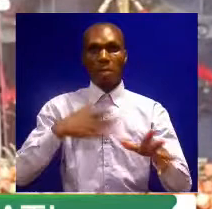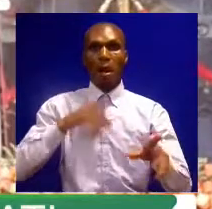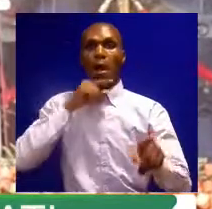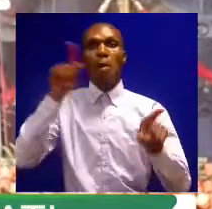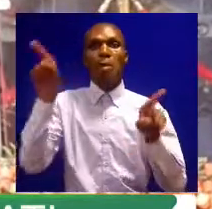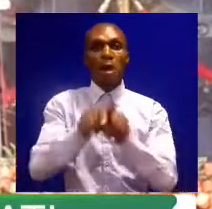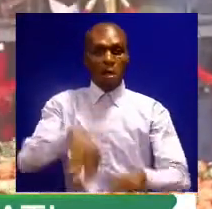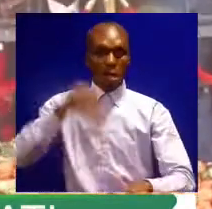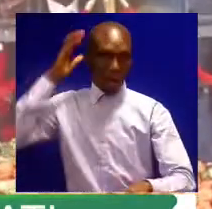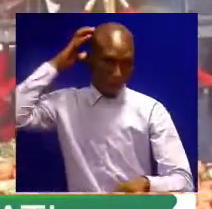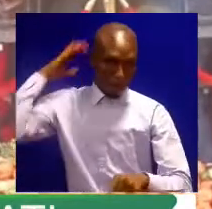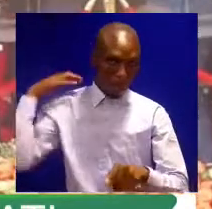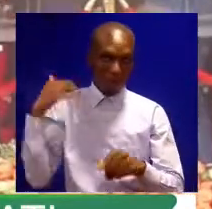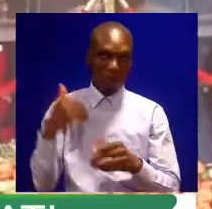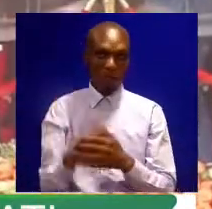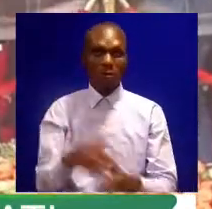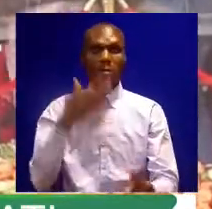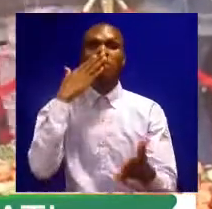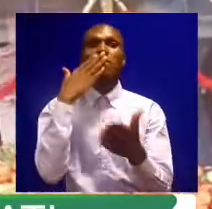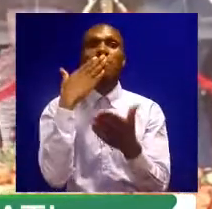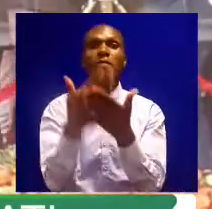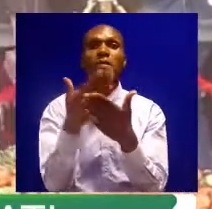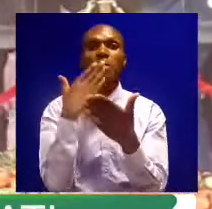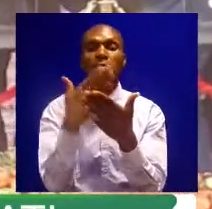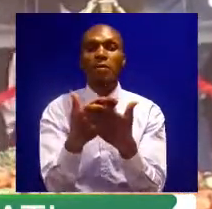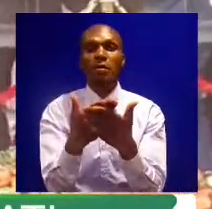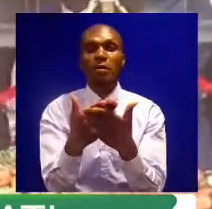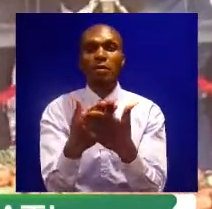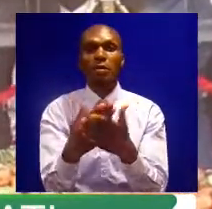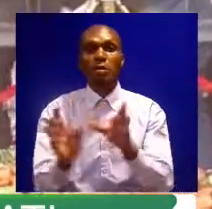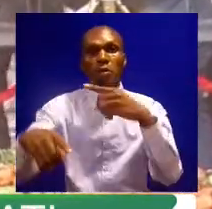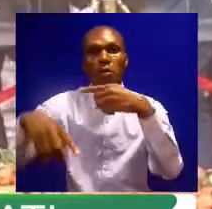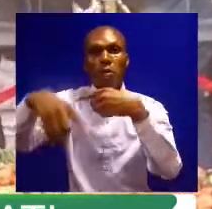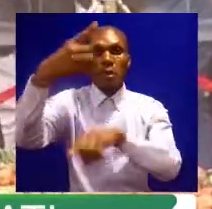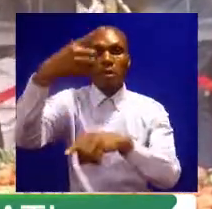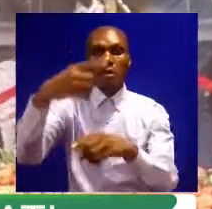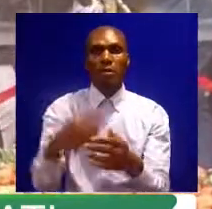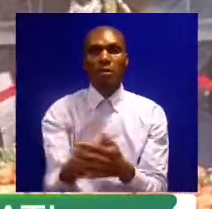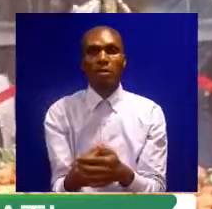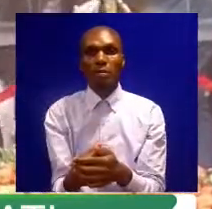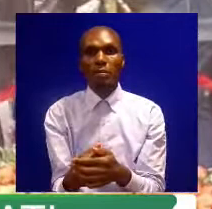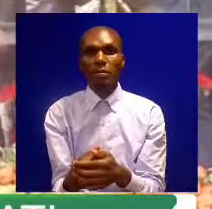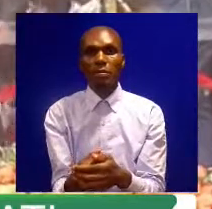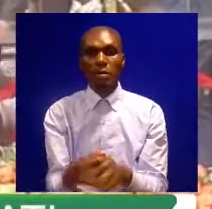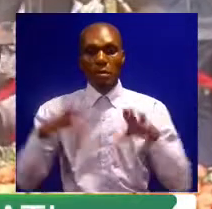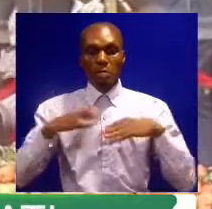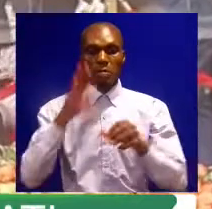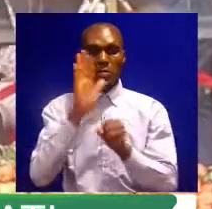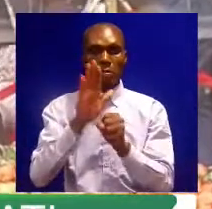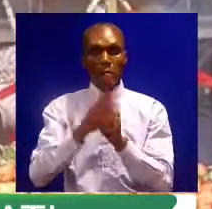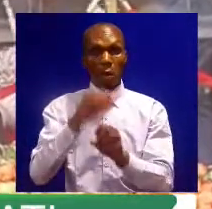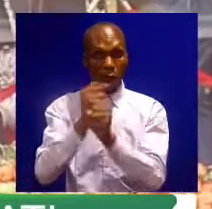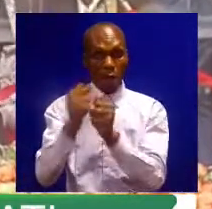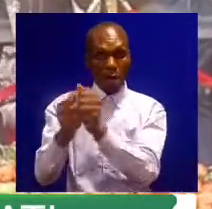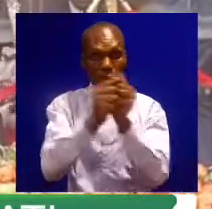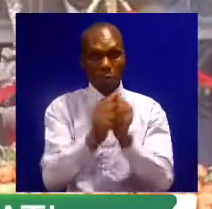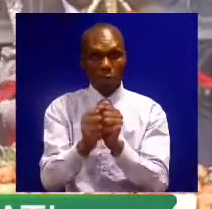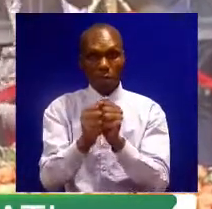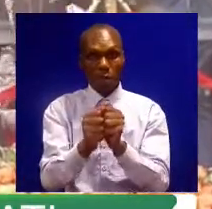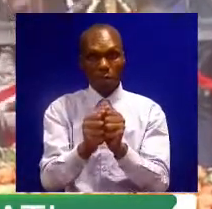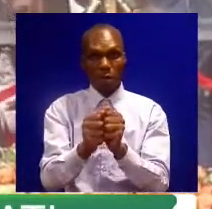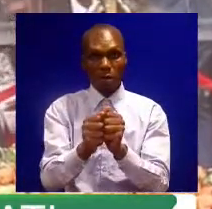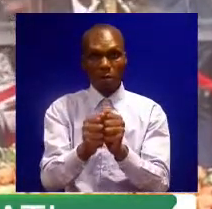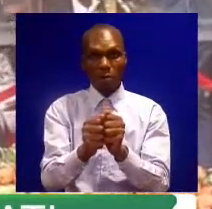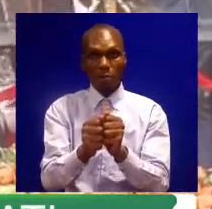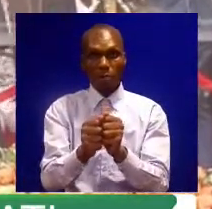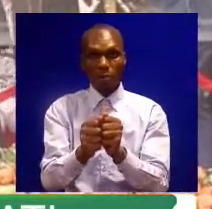Simba Arati. I'm on Asana, Asoko Wachikurachio Governor. Avanjari are ready to work with you. We'll be coming with the other